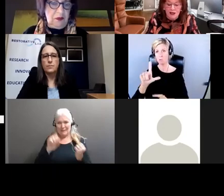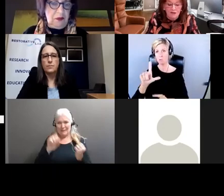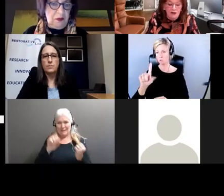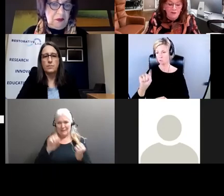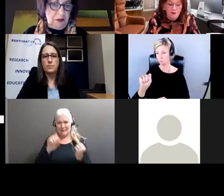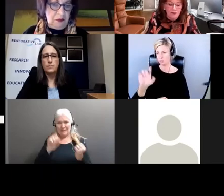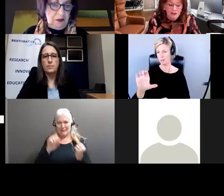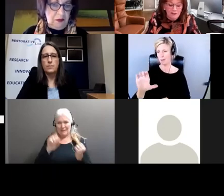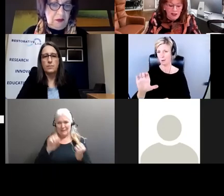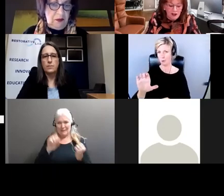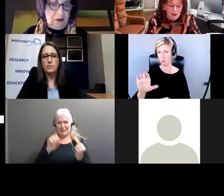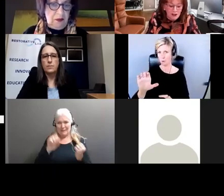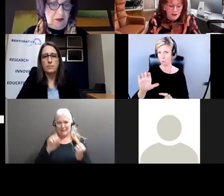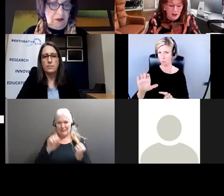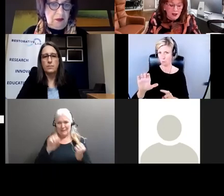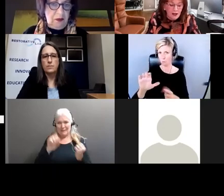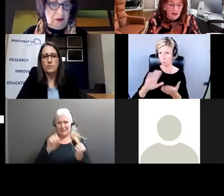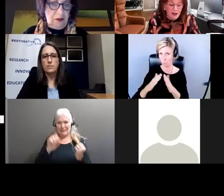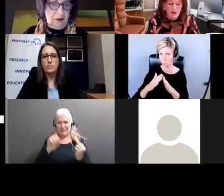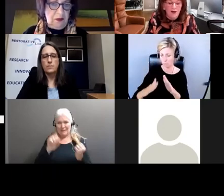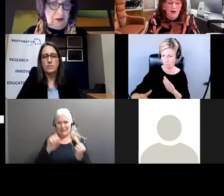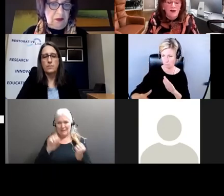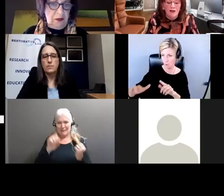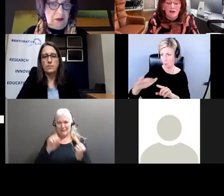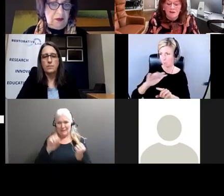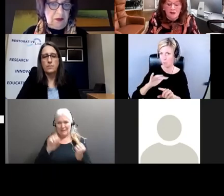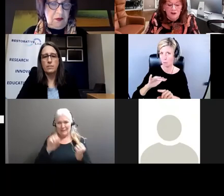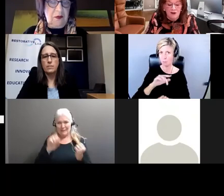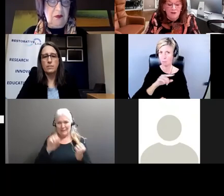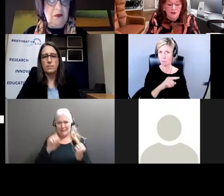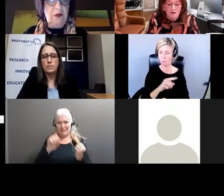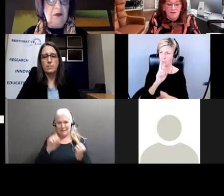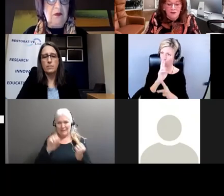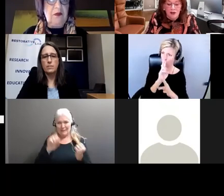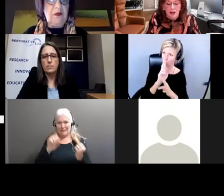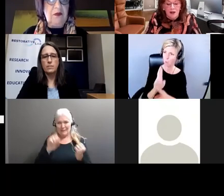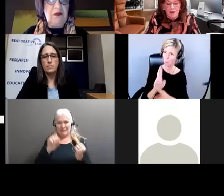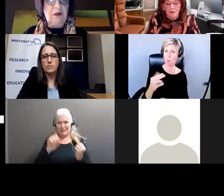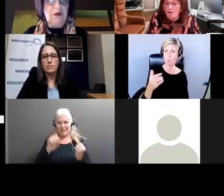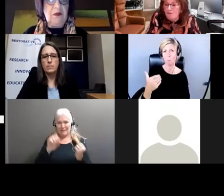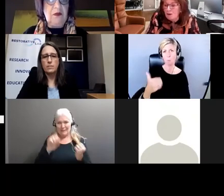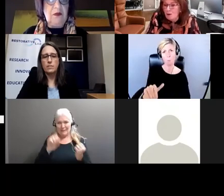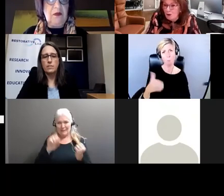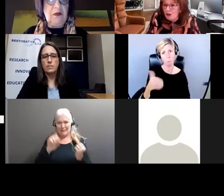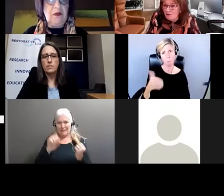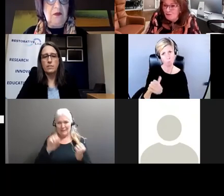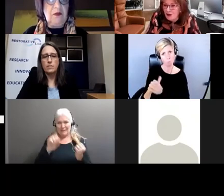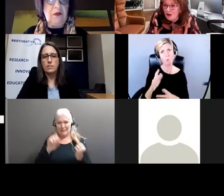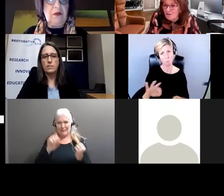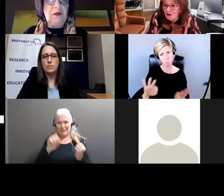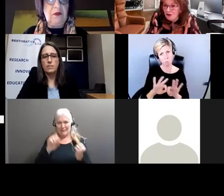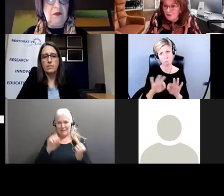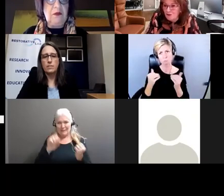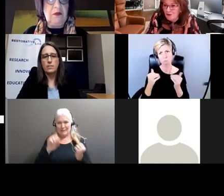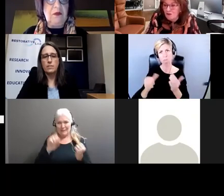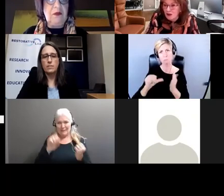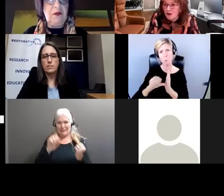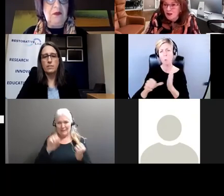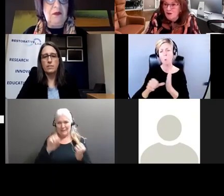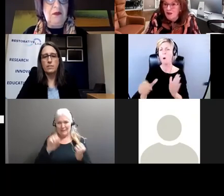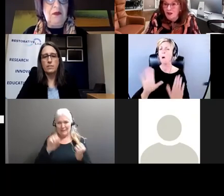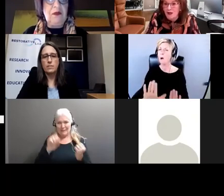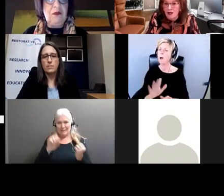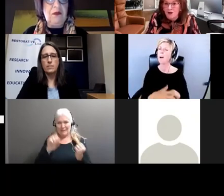incredible respect. And think even in terms of poking fun. I find it one